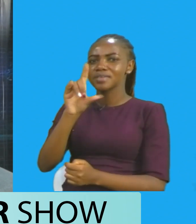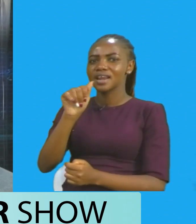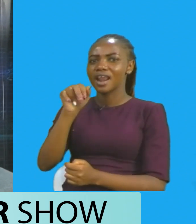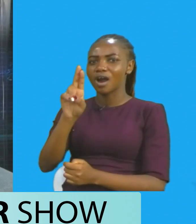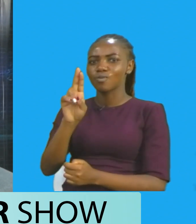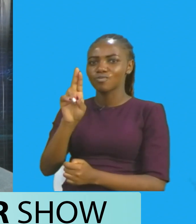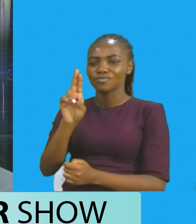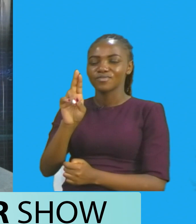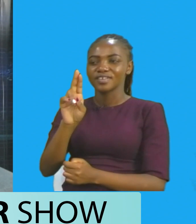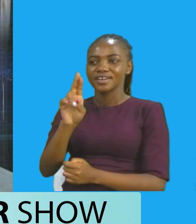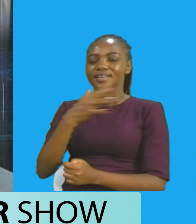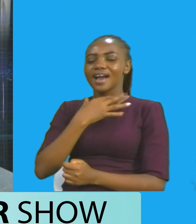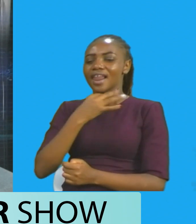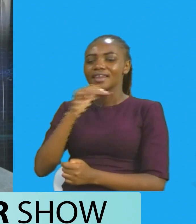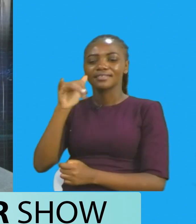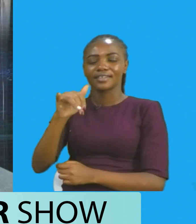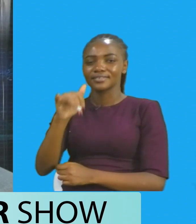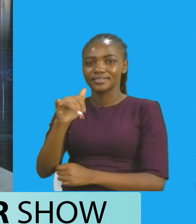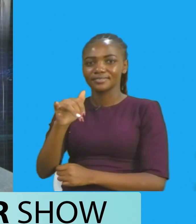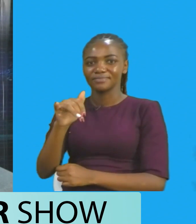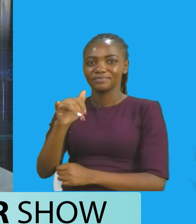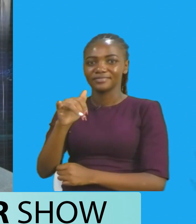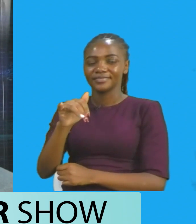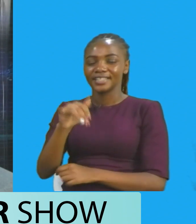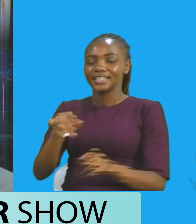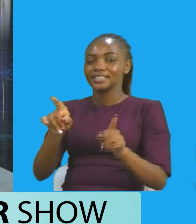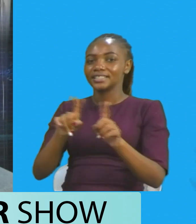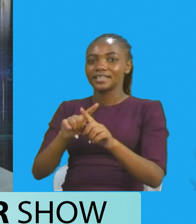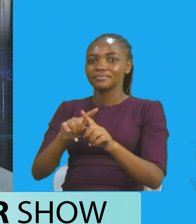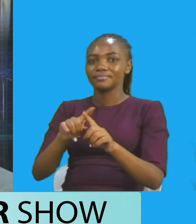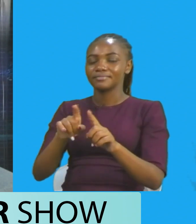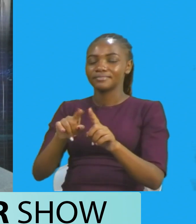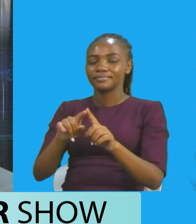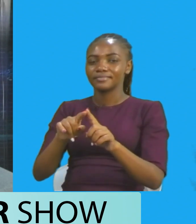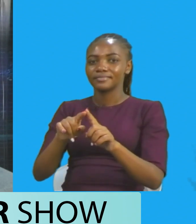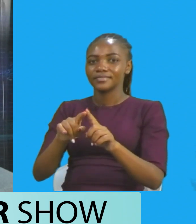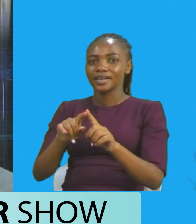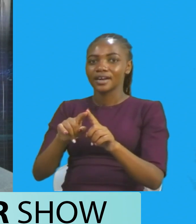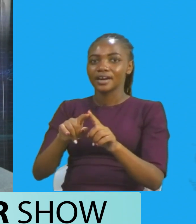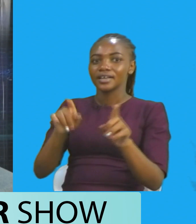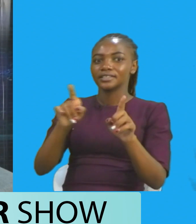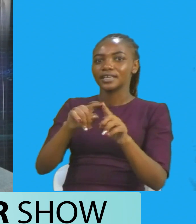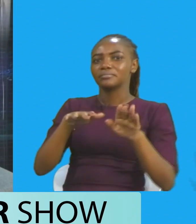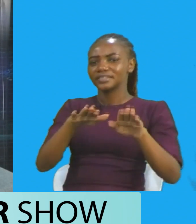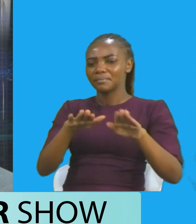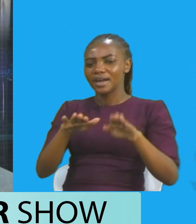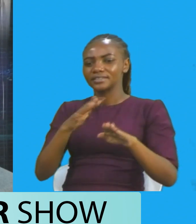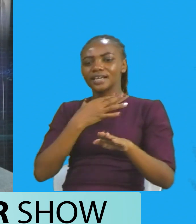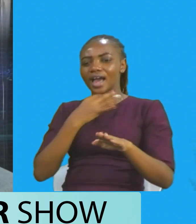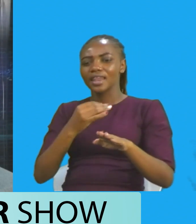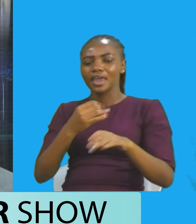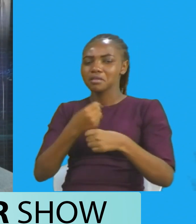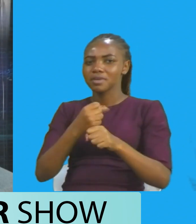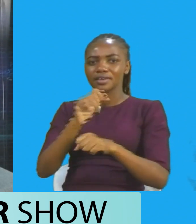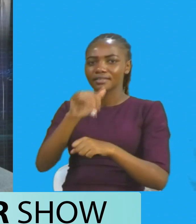in meat dishes. I'm associate, so any meat dish, pilaus and the chapatis, those are